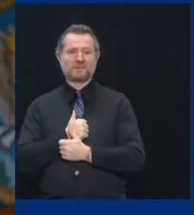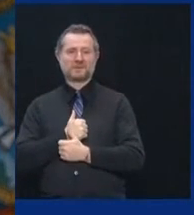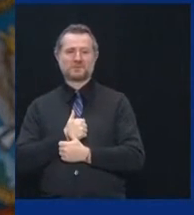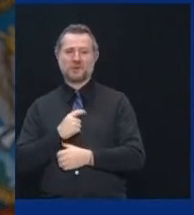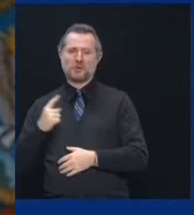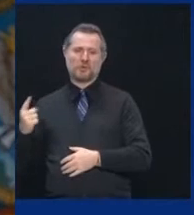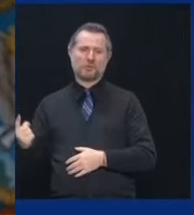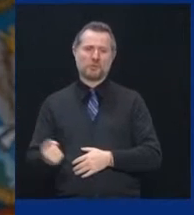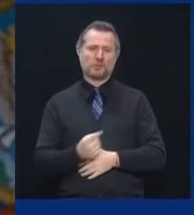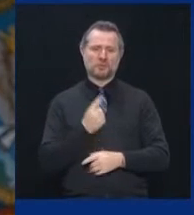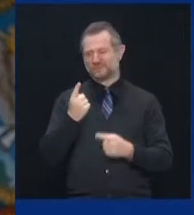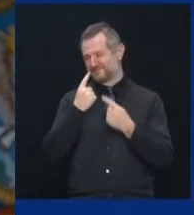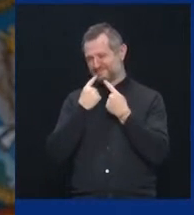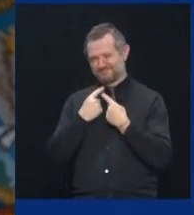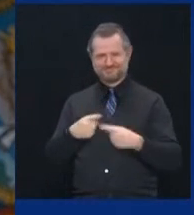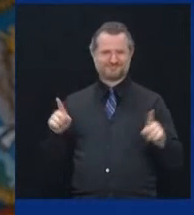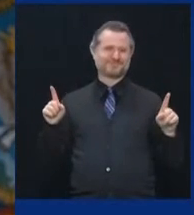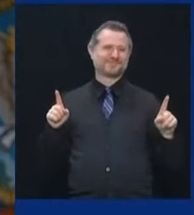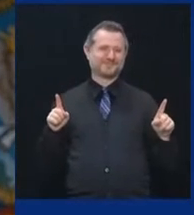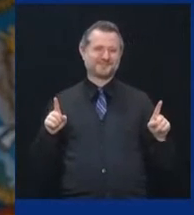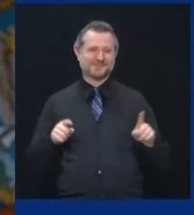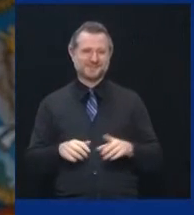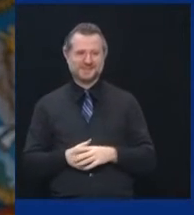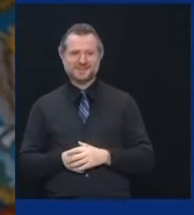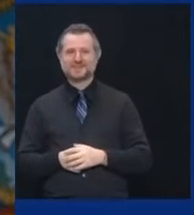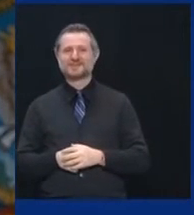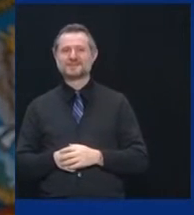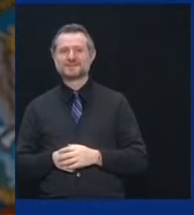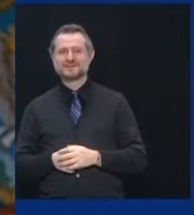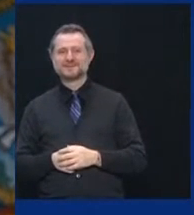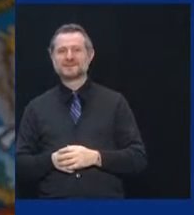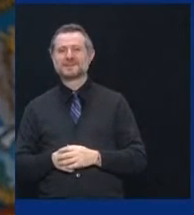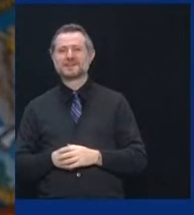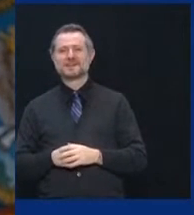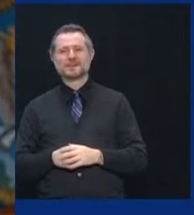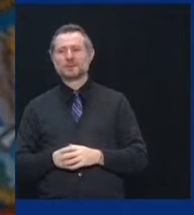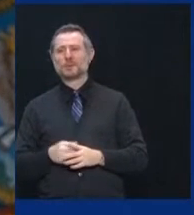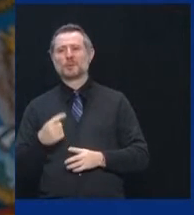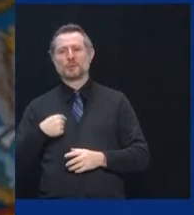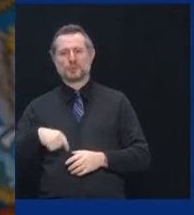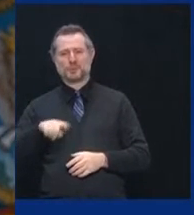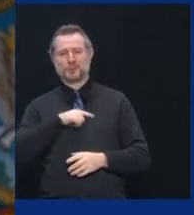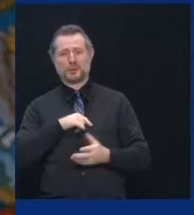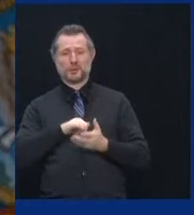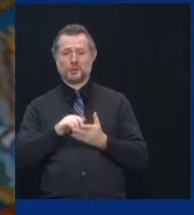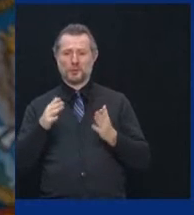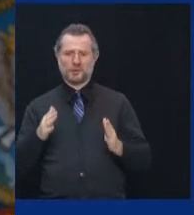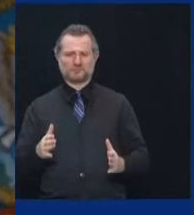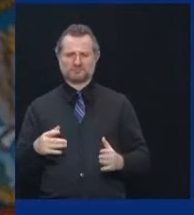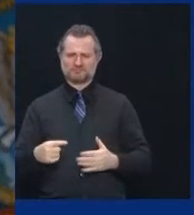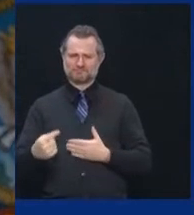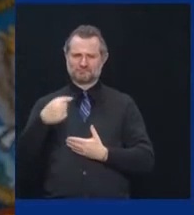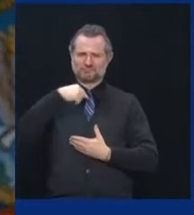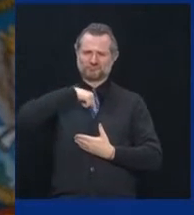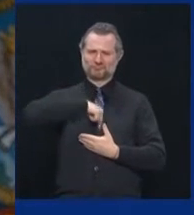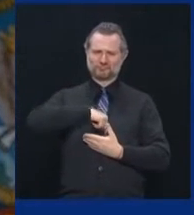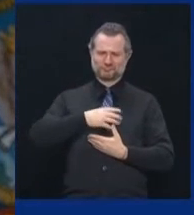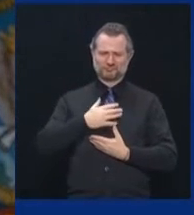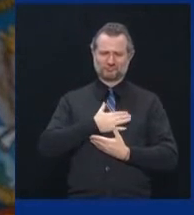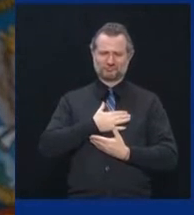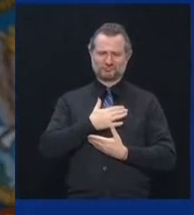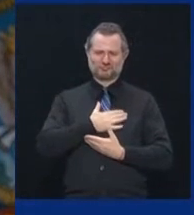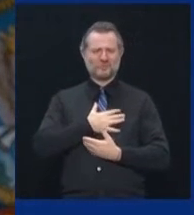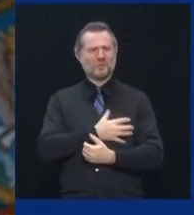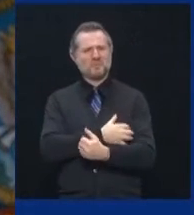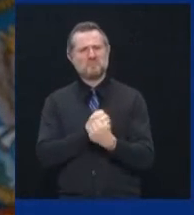time. There is an indomitable power in our New York credo. The strength